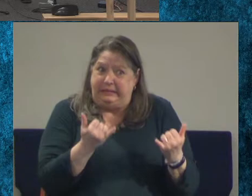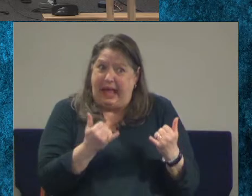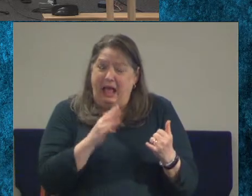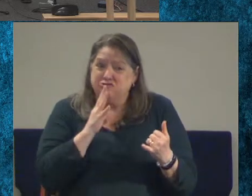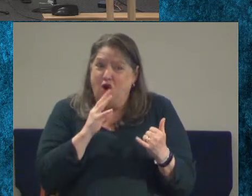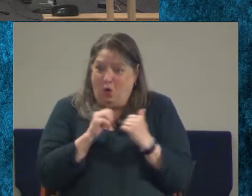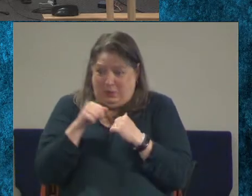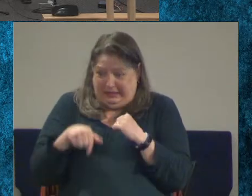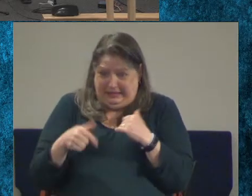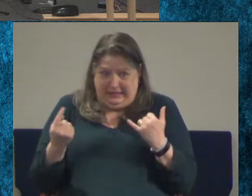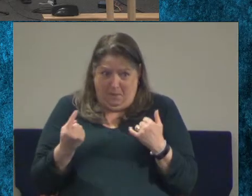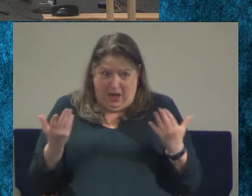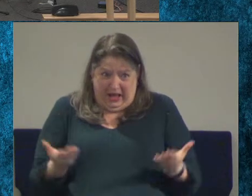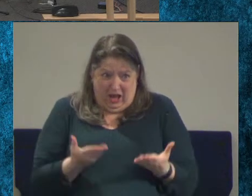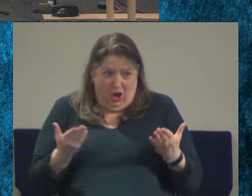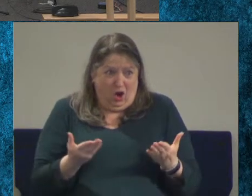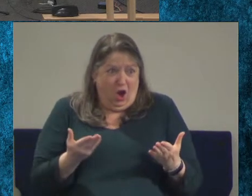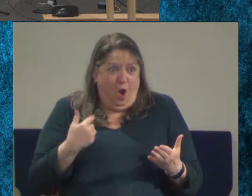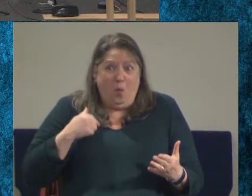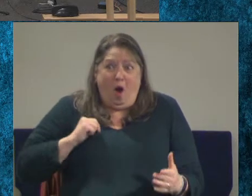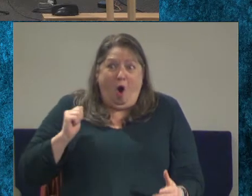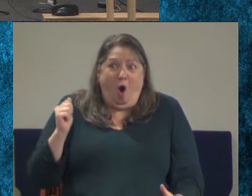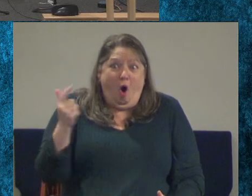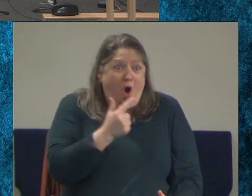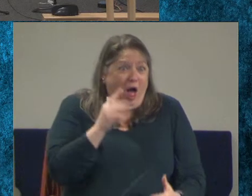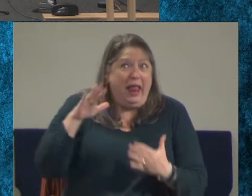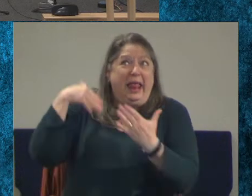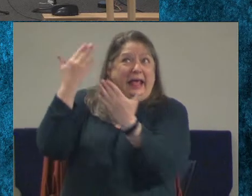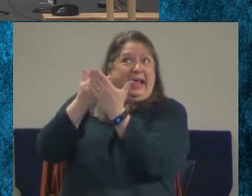When we all get to heaven.